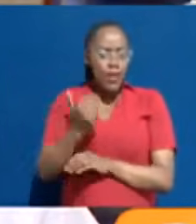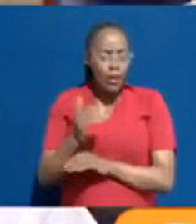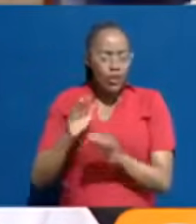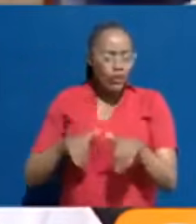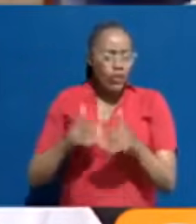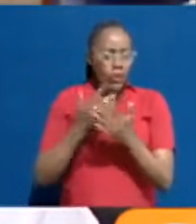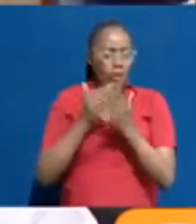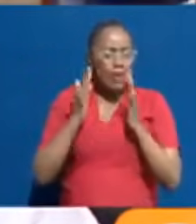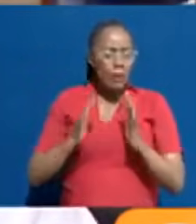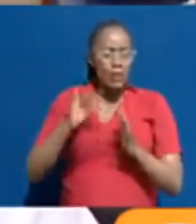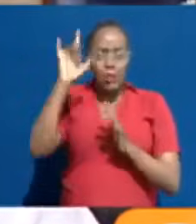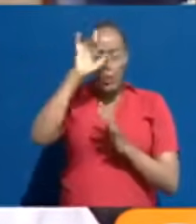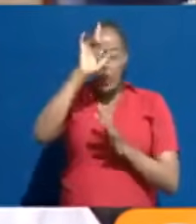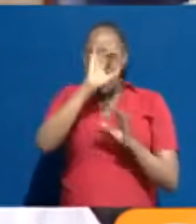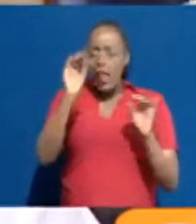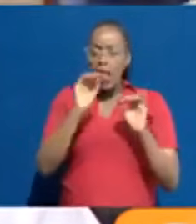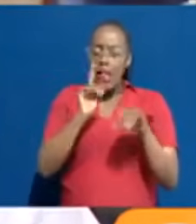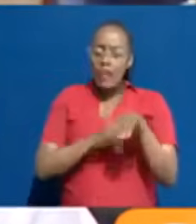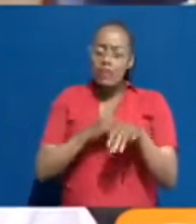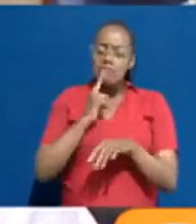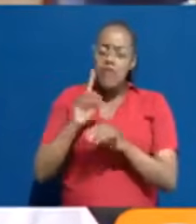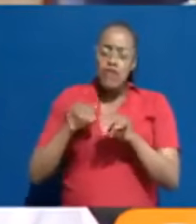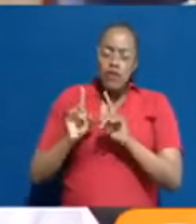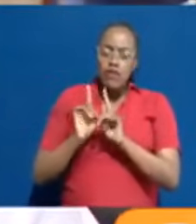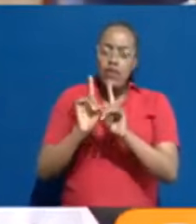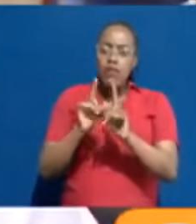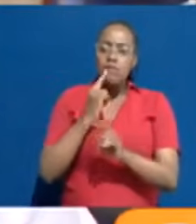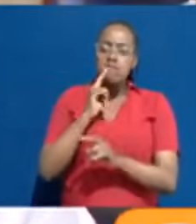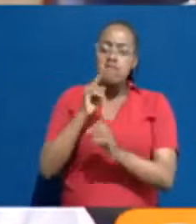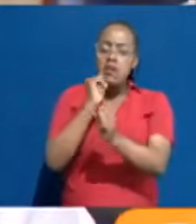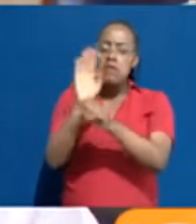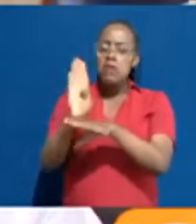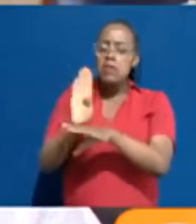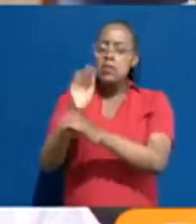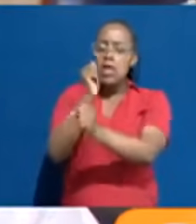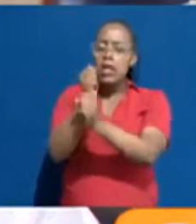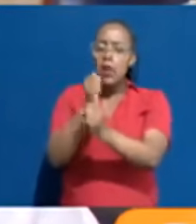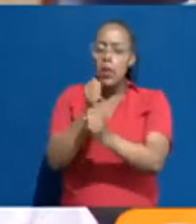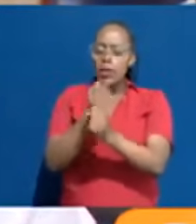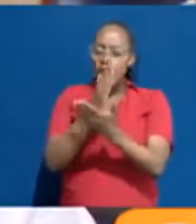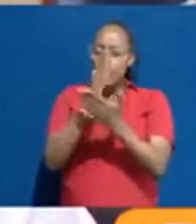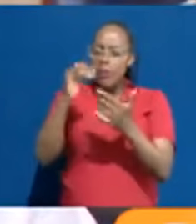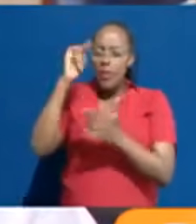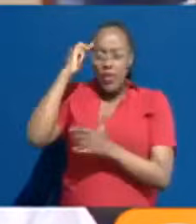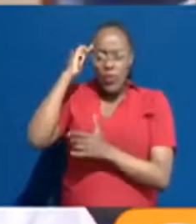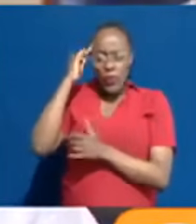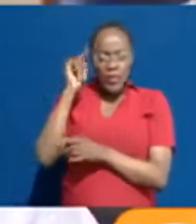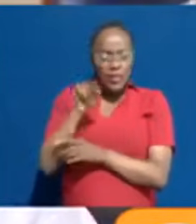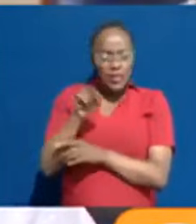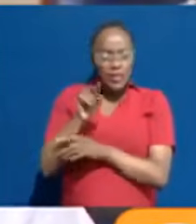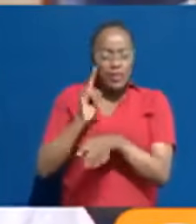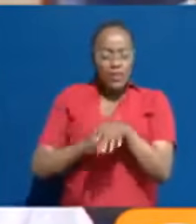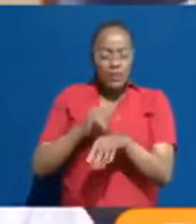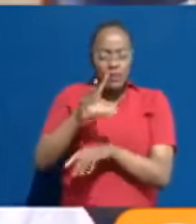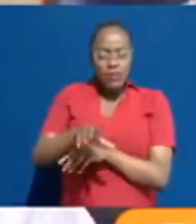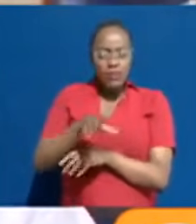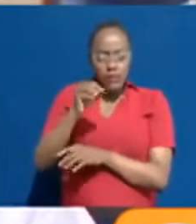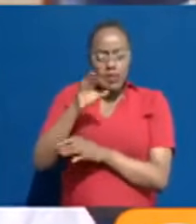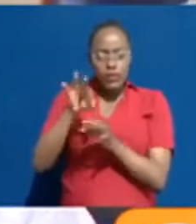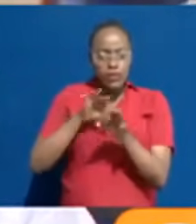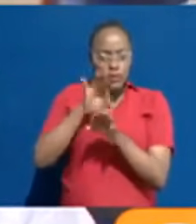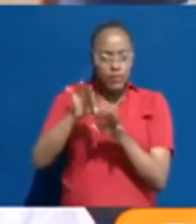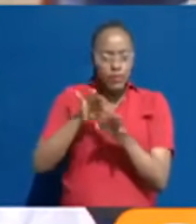mtu. Hivi juu hata mimi nikimwambia nisidikisha na kwambia ako na kazi. Kitu yenye nilifikiria hiyo chai vile nilipata kwa meza lazima